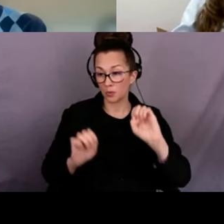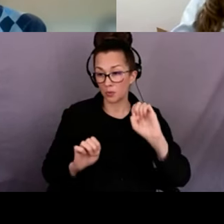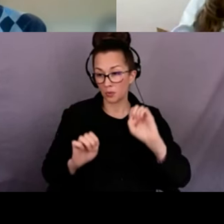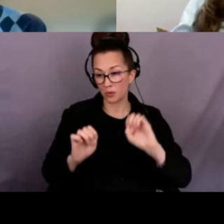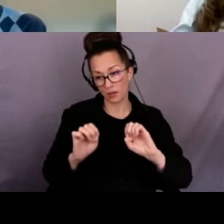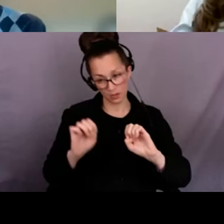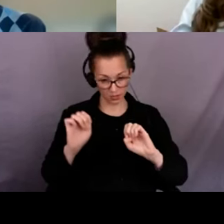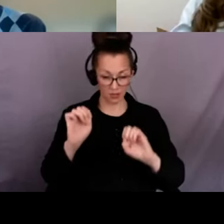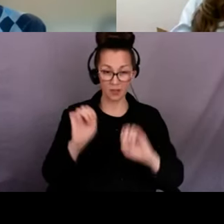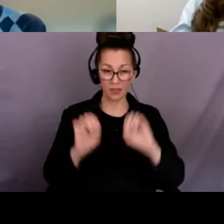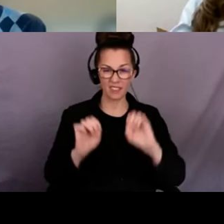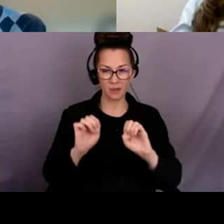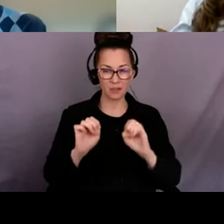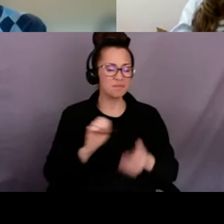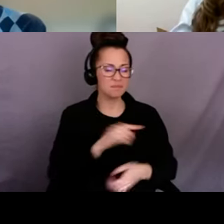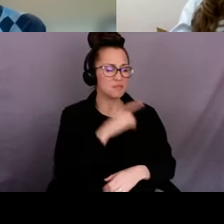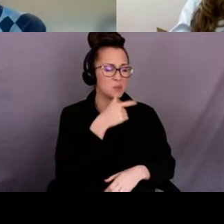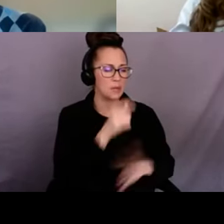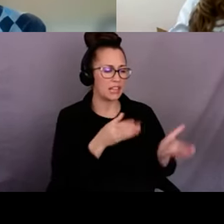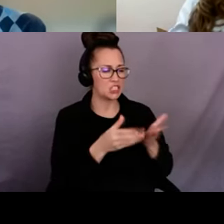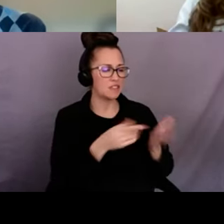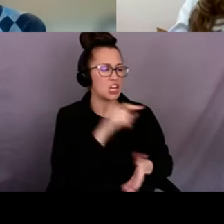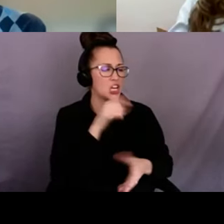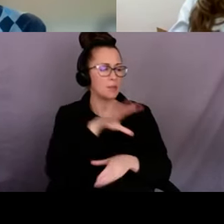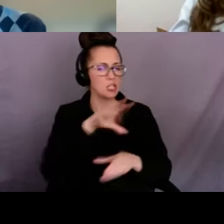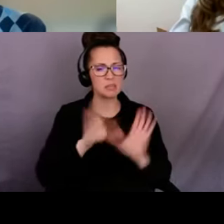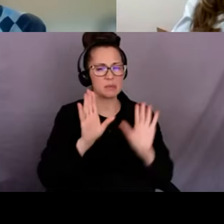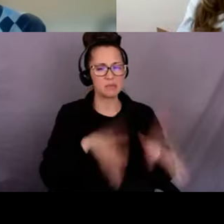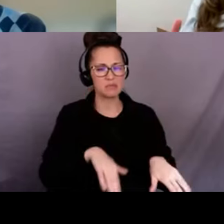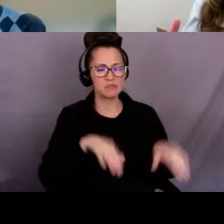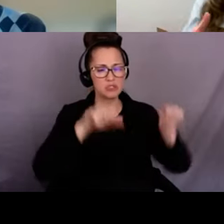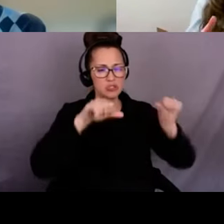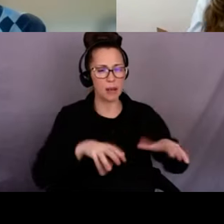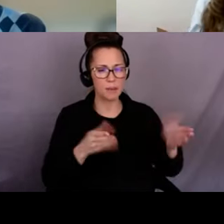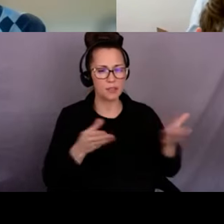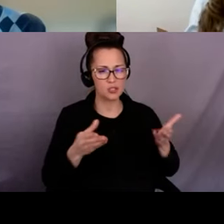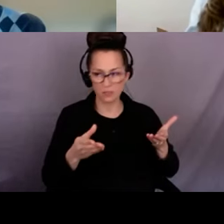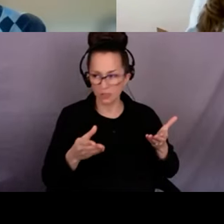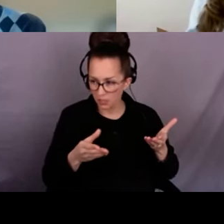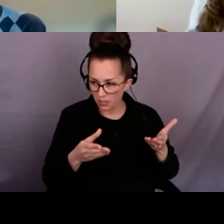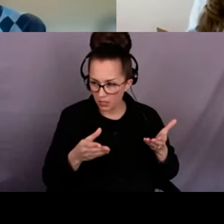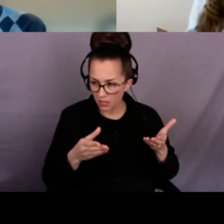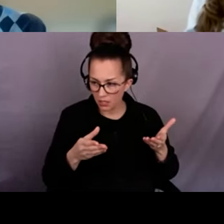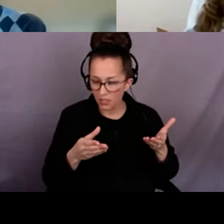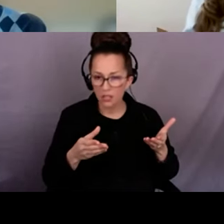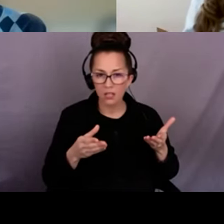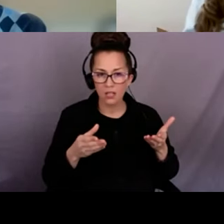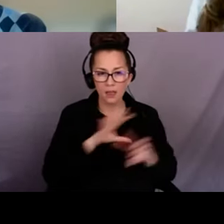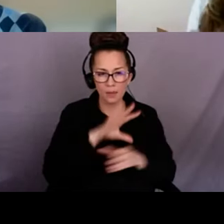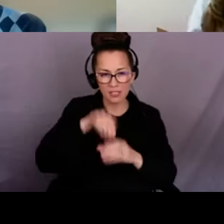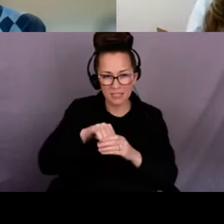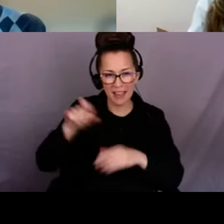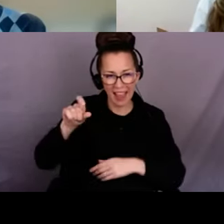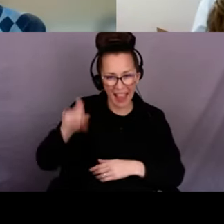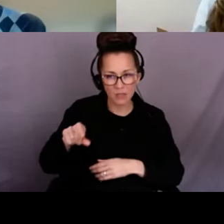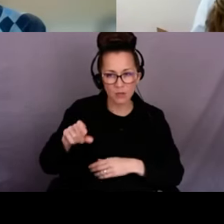don't need the service anymore because they are not participating. the participation also has to be geared to